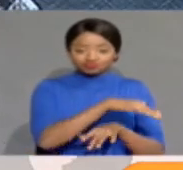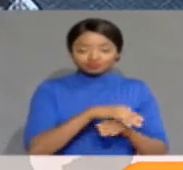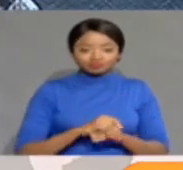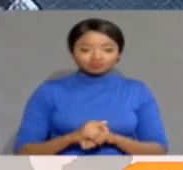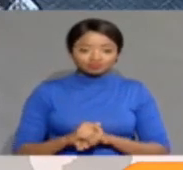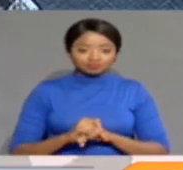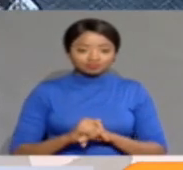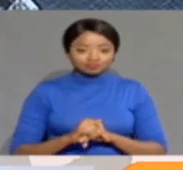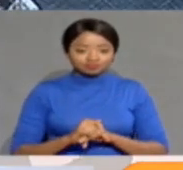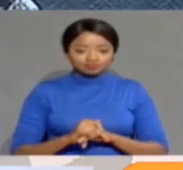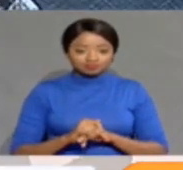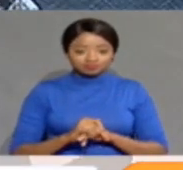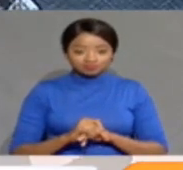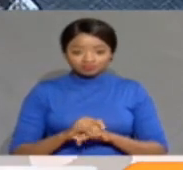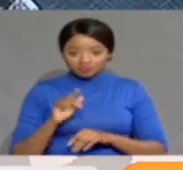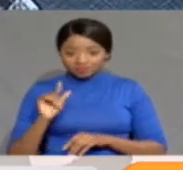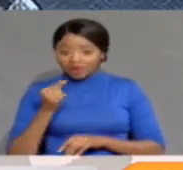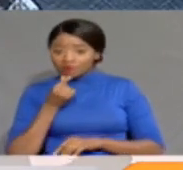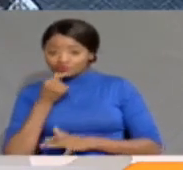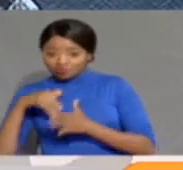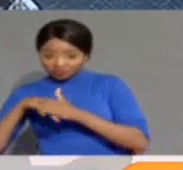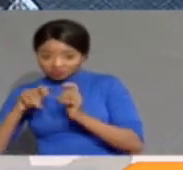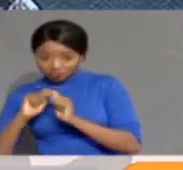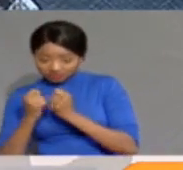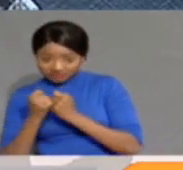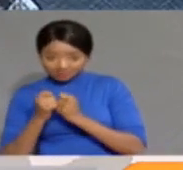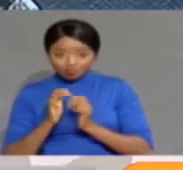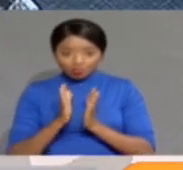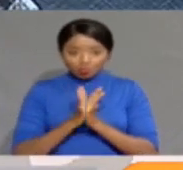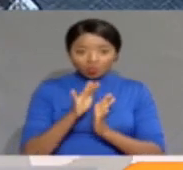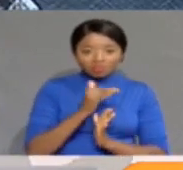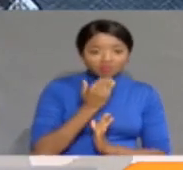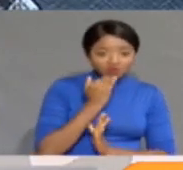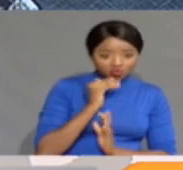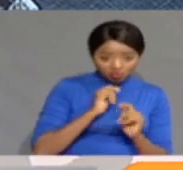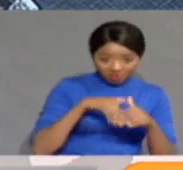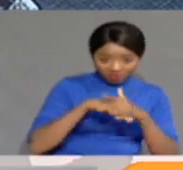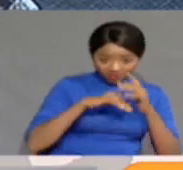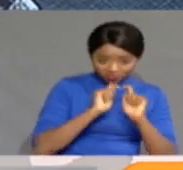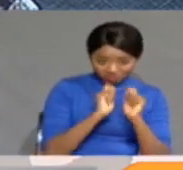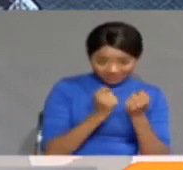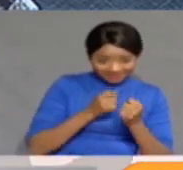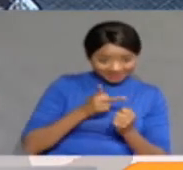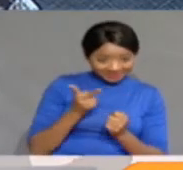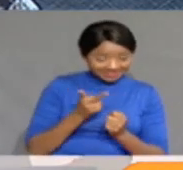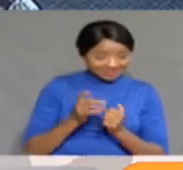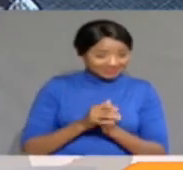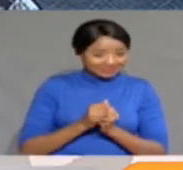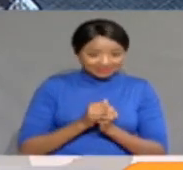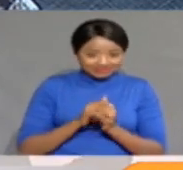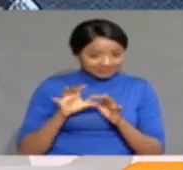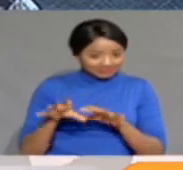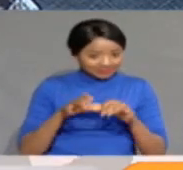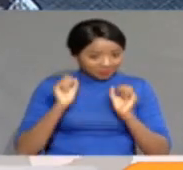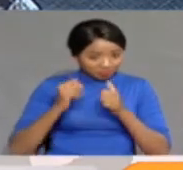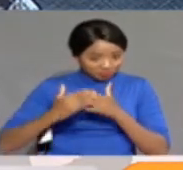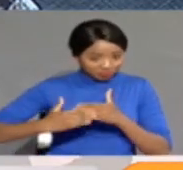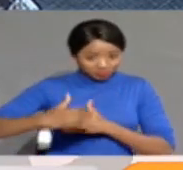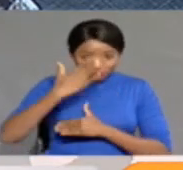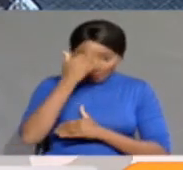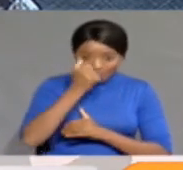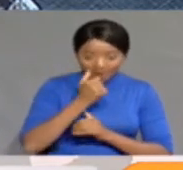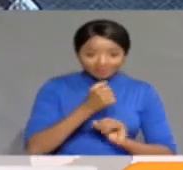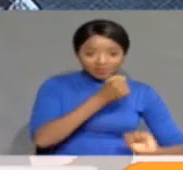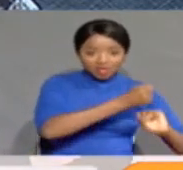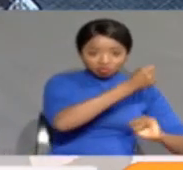Kenyan Premier League giants Gor Mahia and their rivals FC Leopards will be left scratching their heads in terms of finances after their main sponsor,